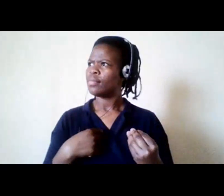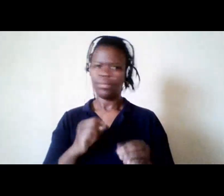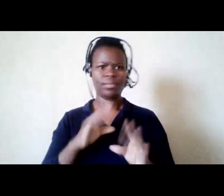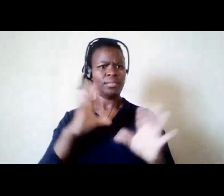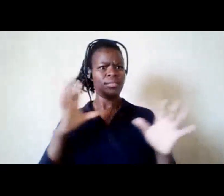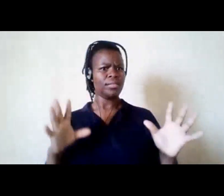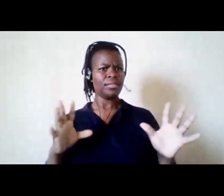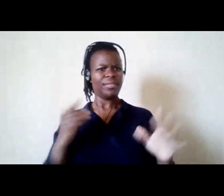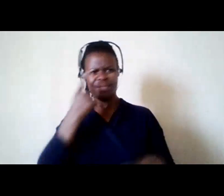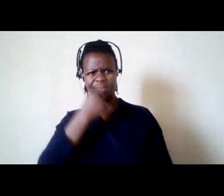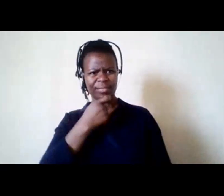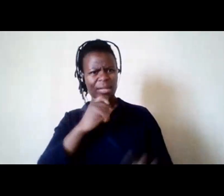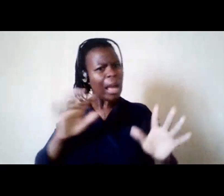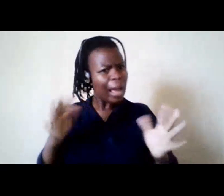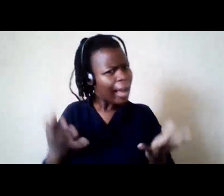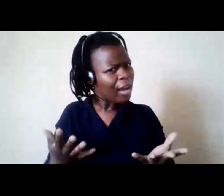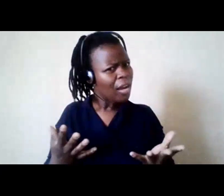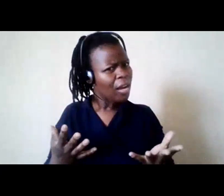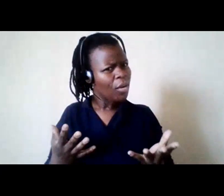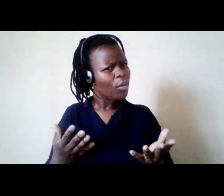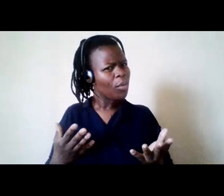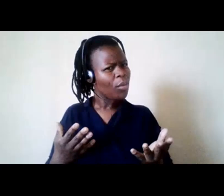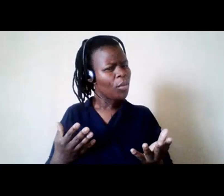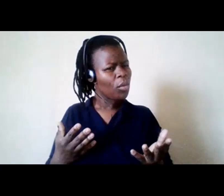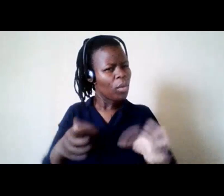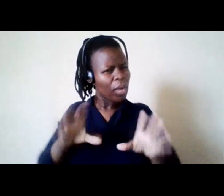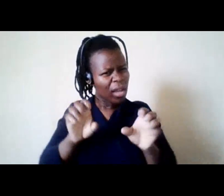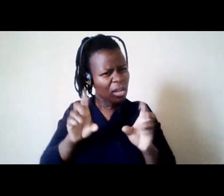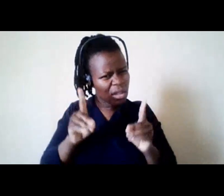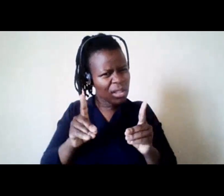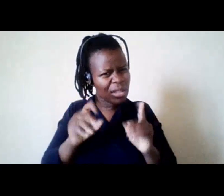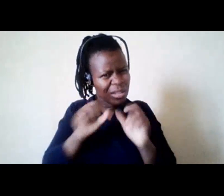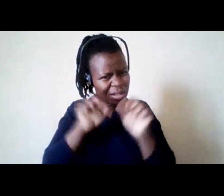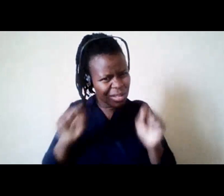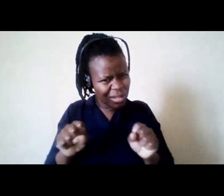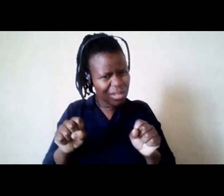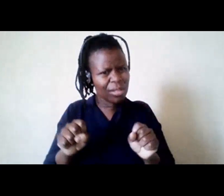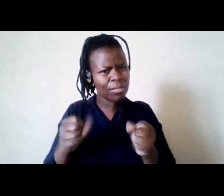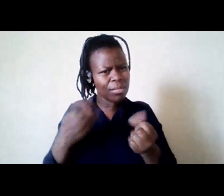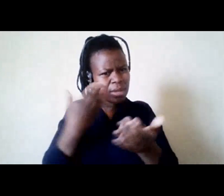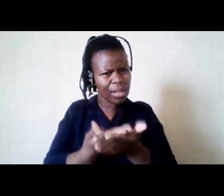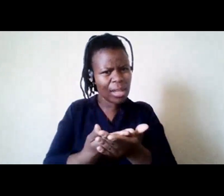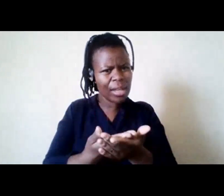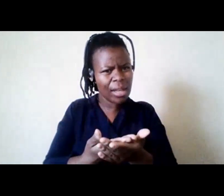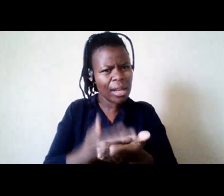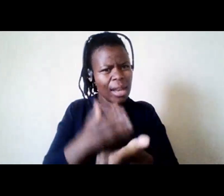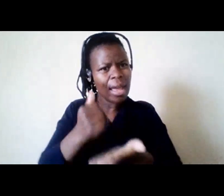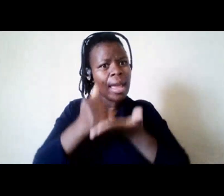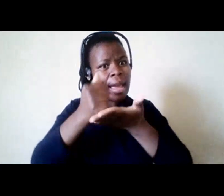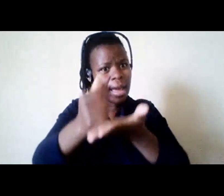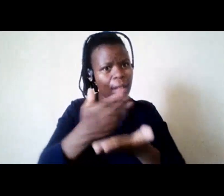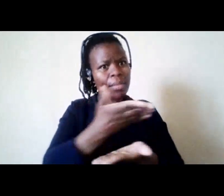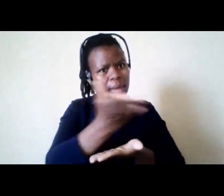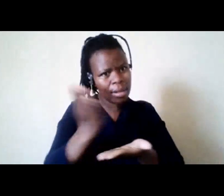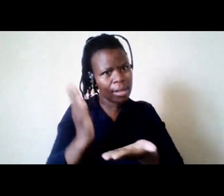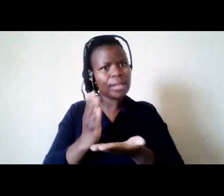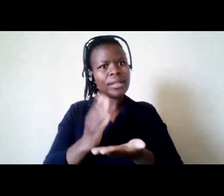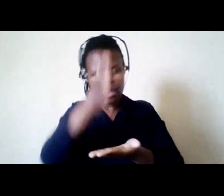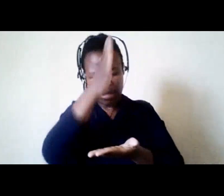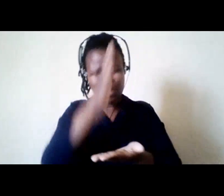how could the education system can be someday maybe be able to assist these parents, because they are